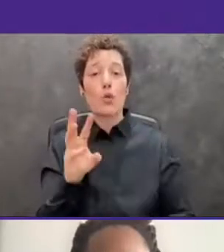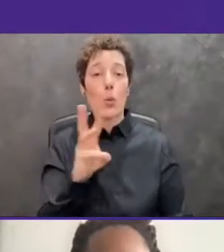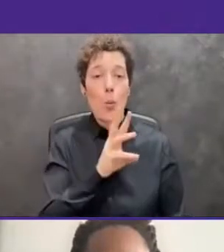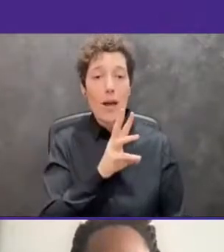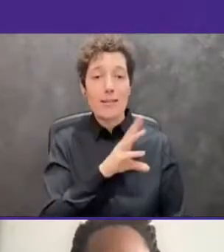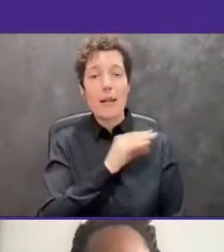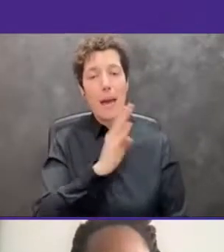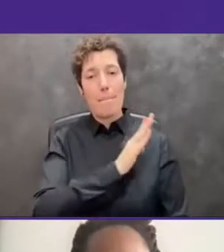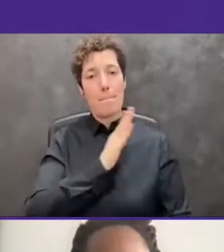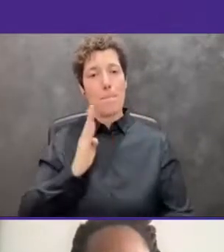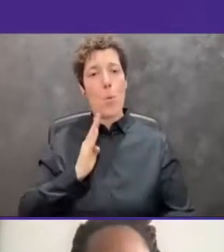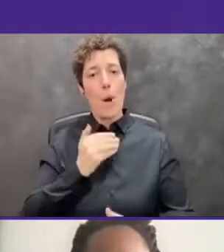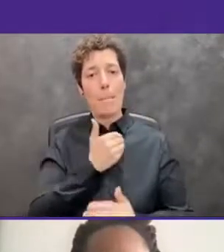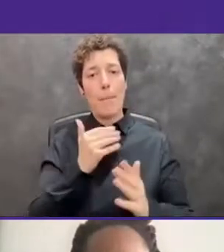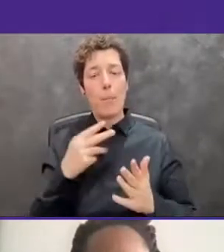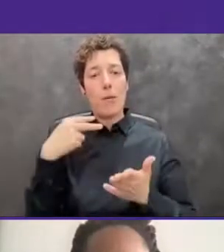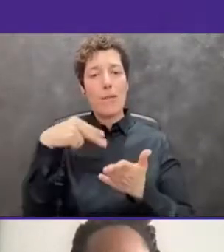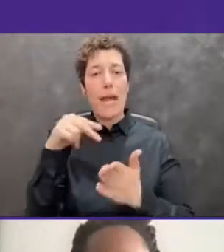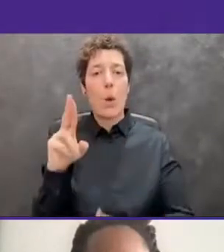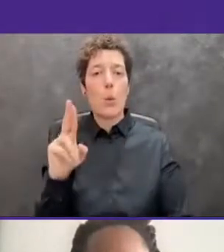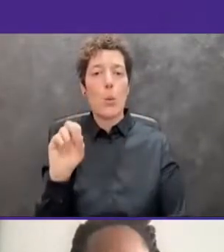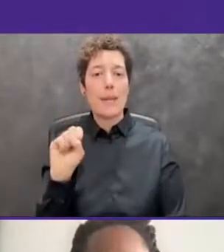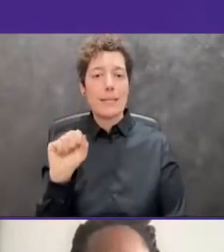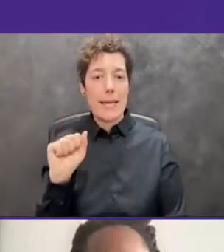USA. World Arts West is a